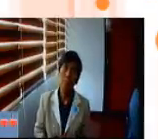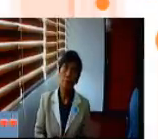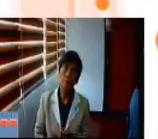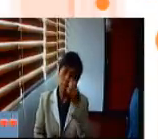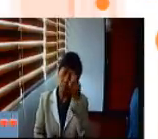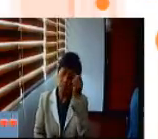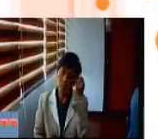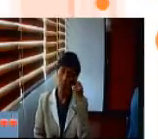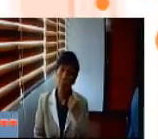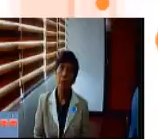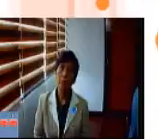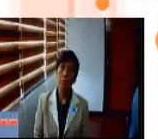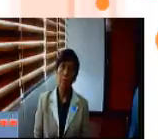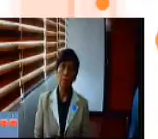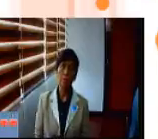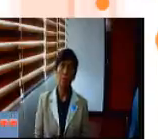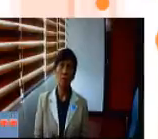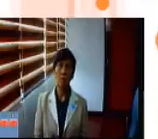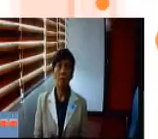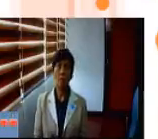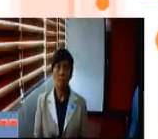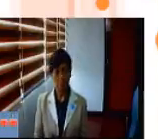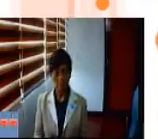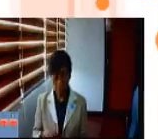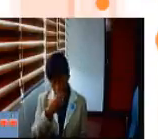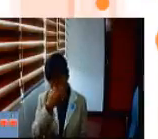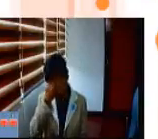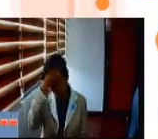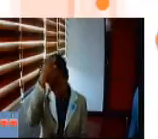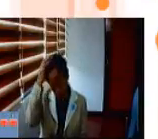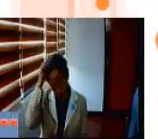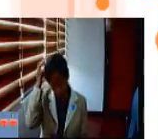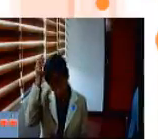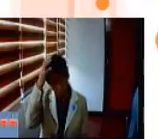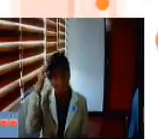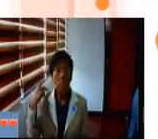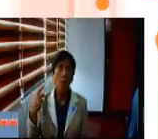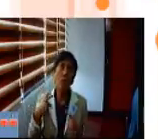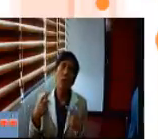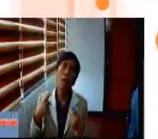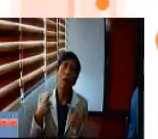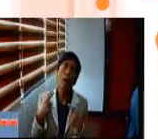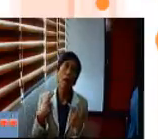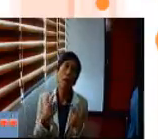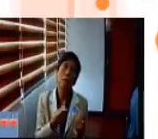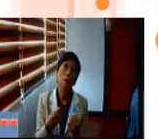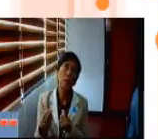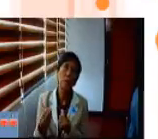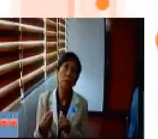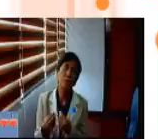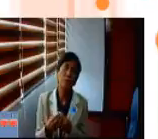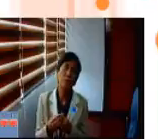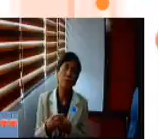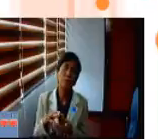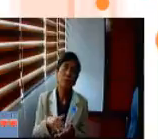And this one, we're actually have conducting this what we call vulnerability assessments